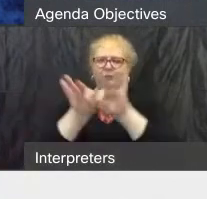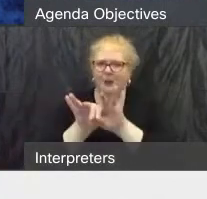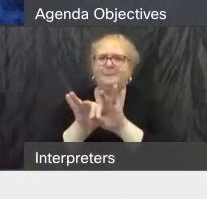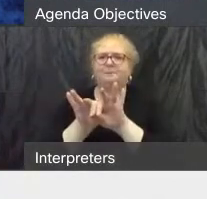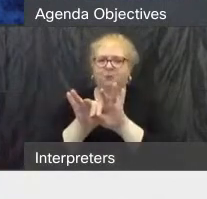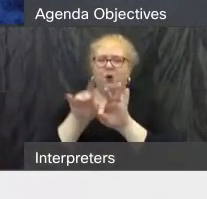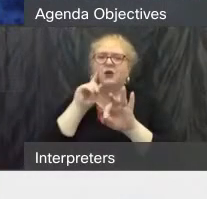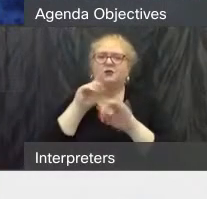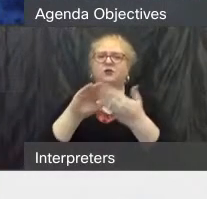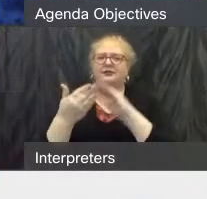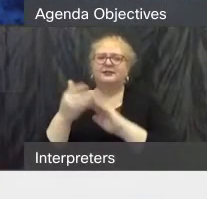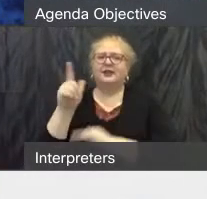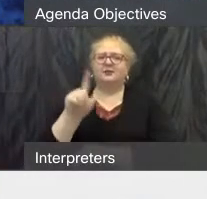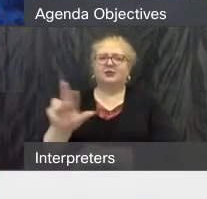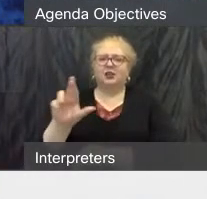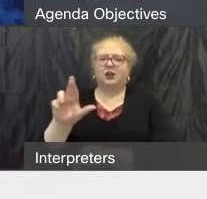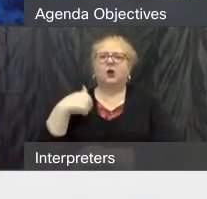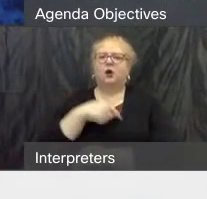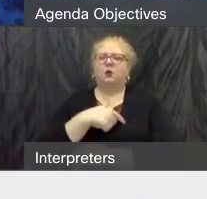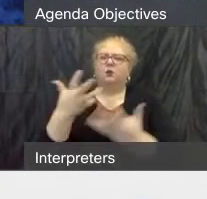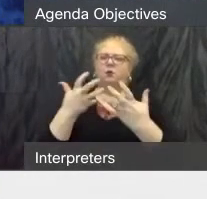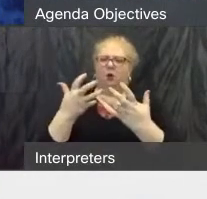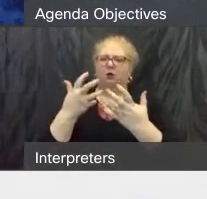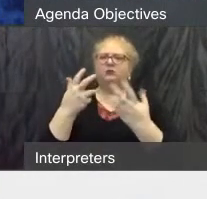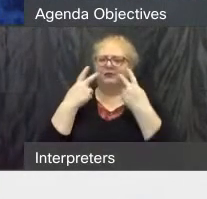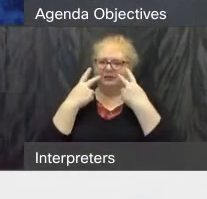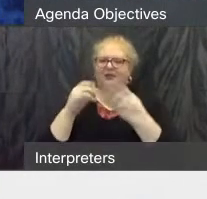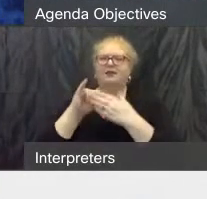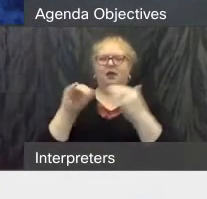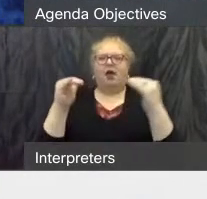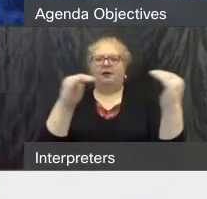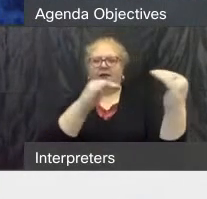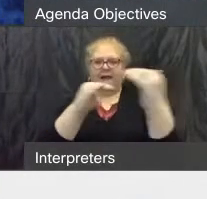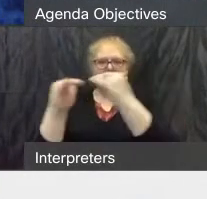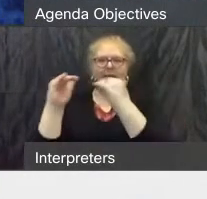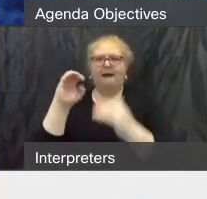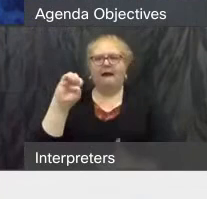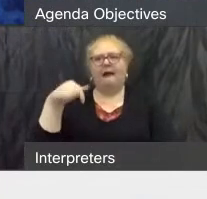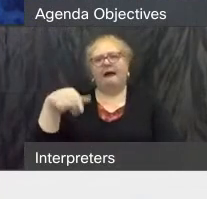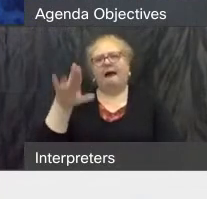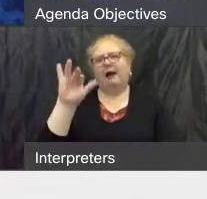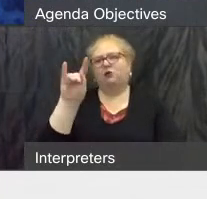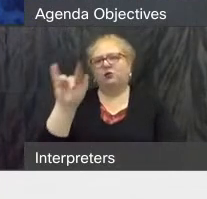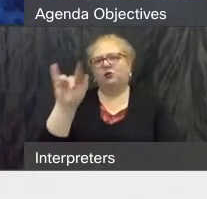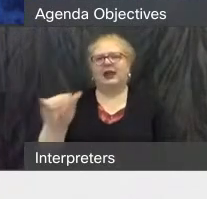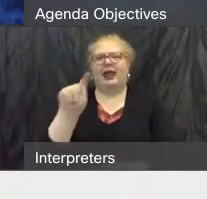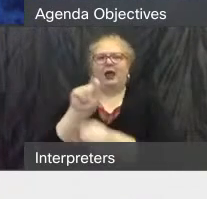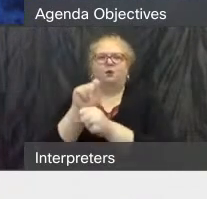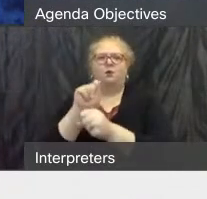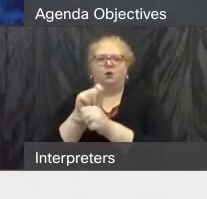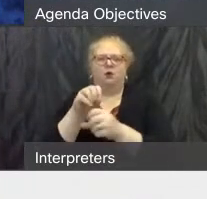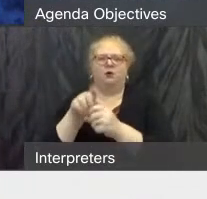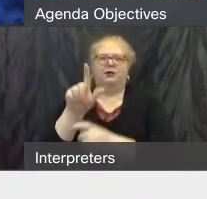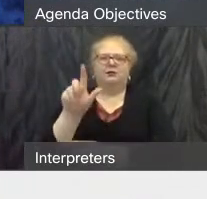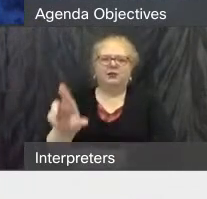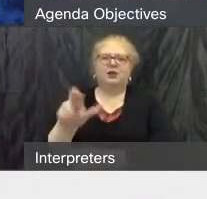believe it's equity at work. We are happy. One of the things that we don't do a great